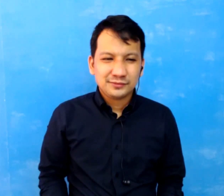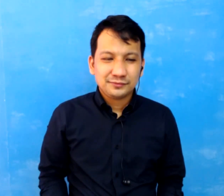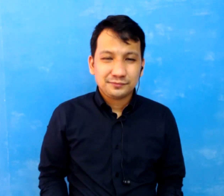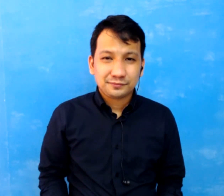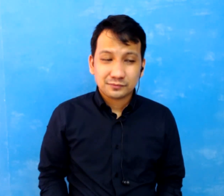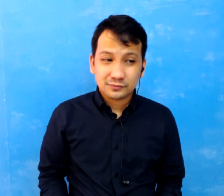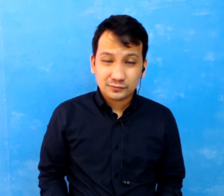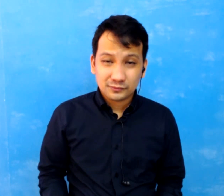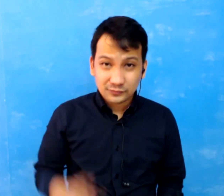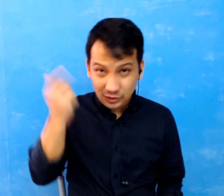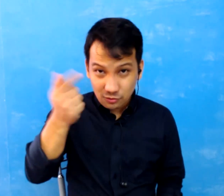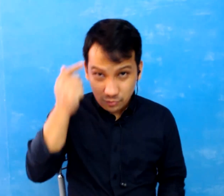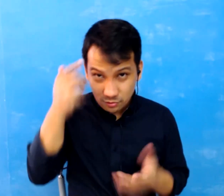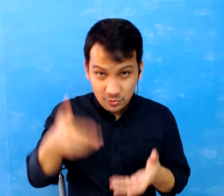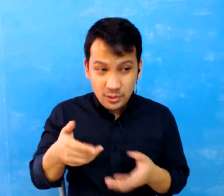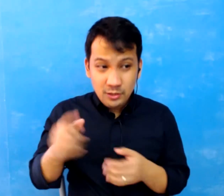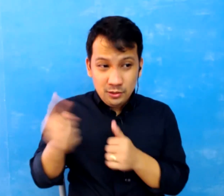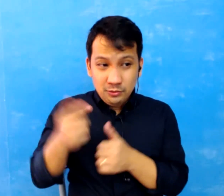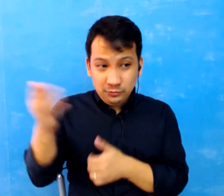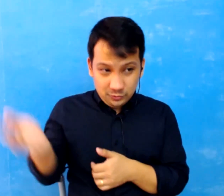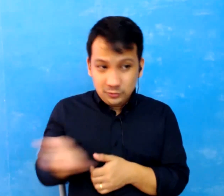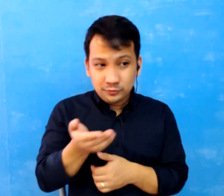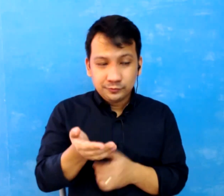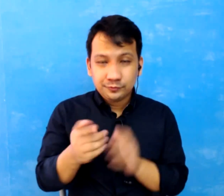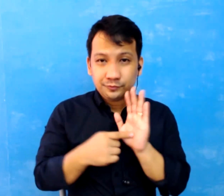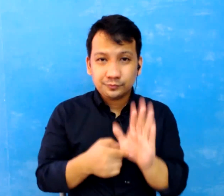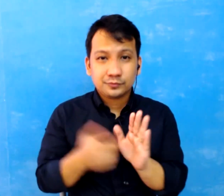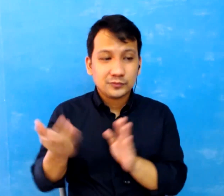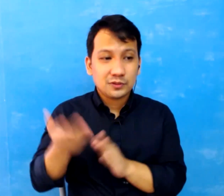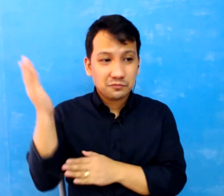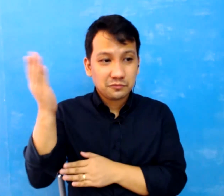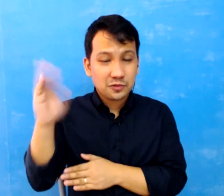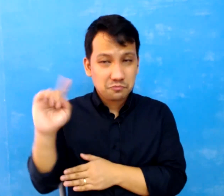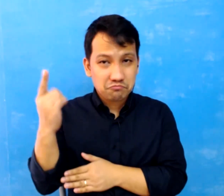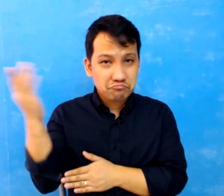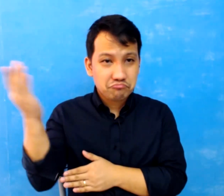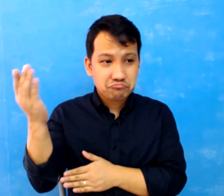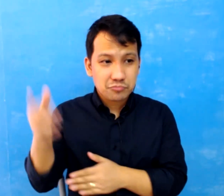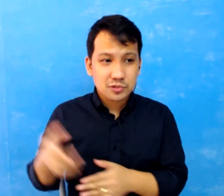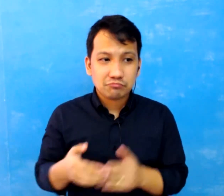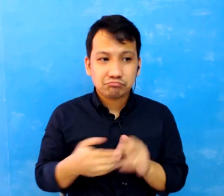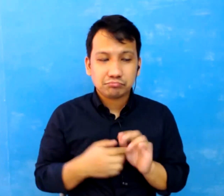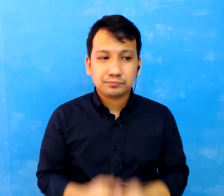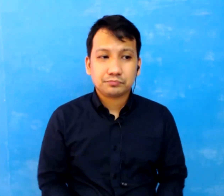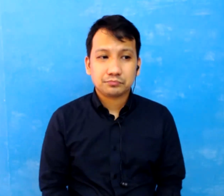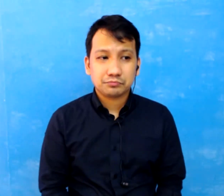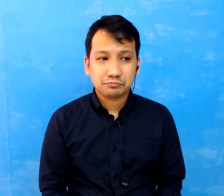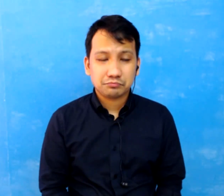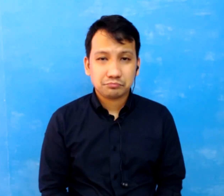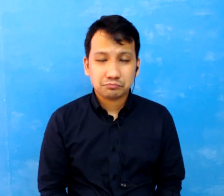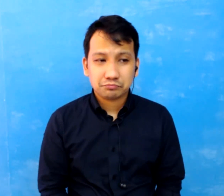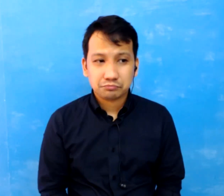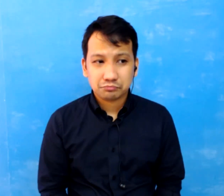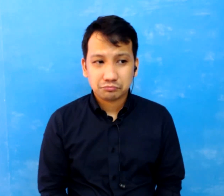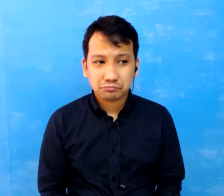Governor, may we ask you po to have the floor and present?